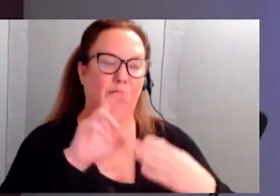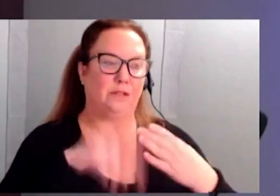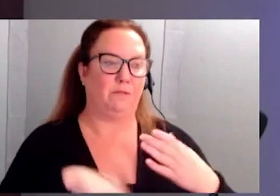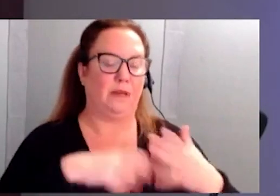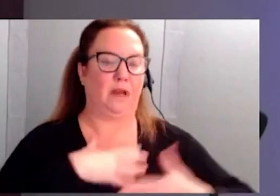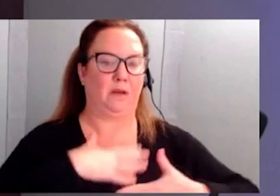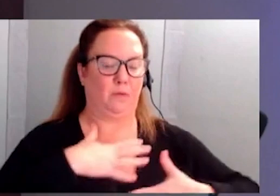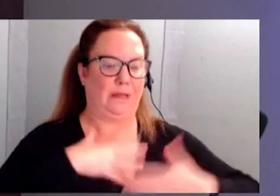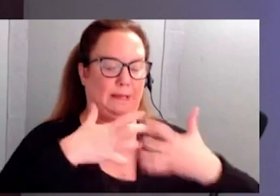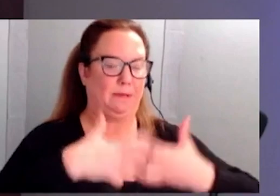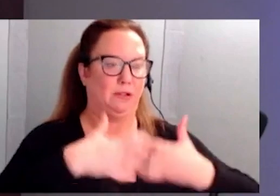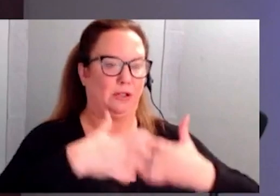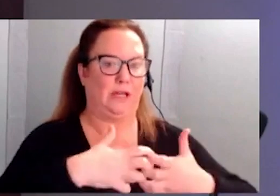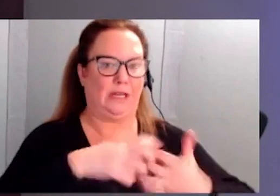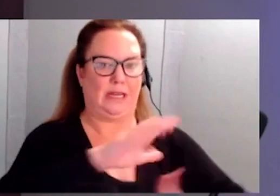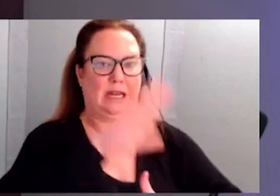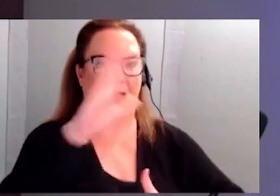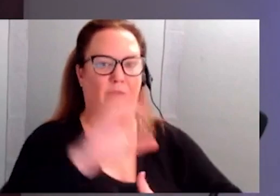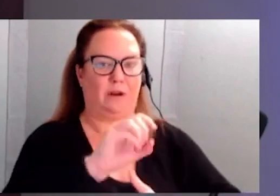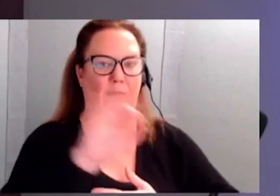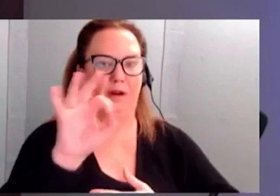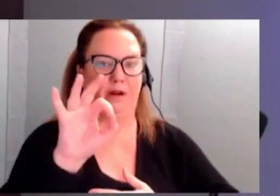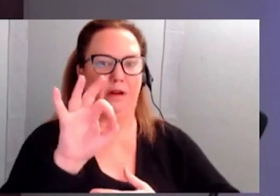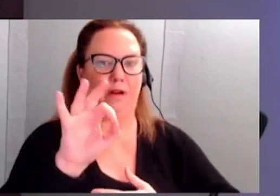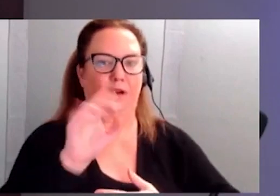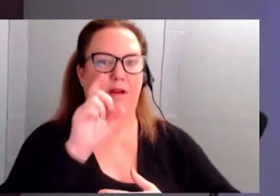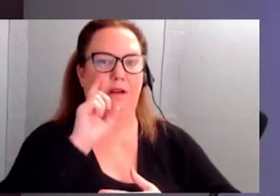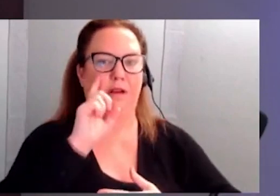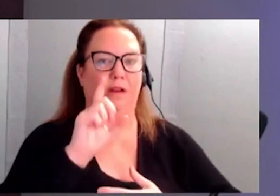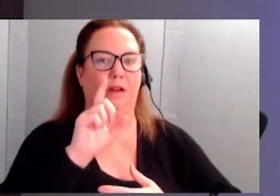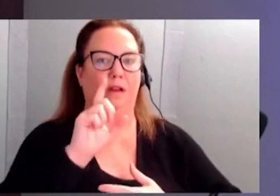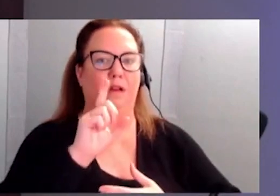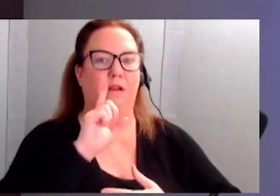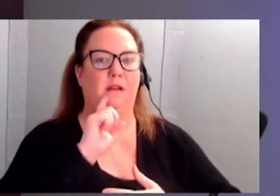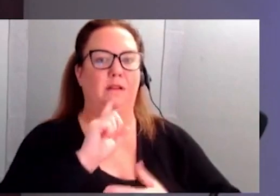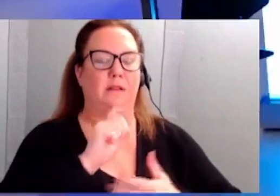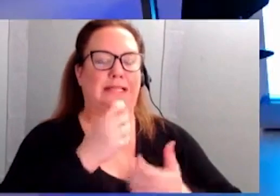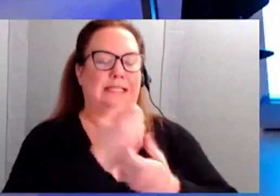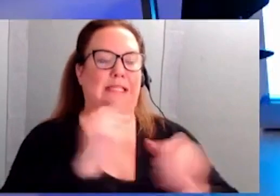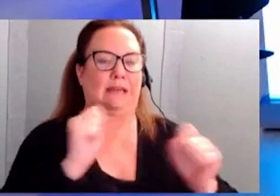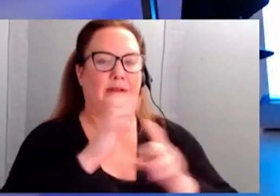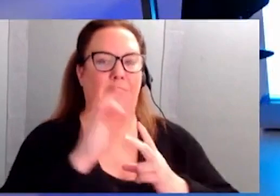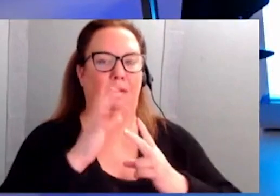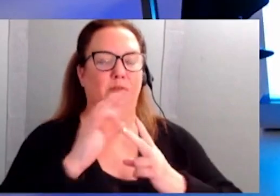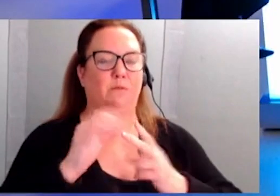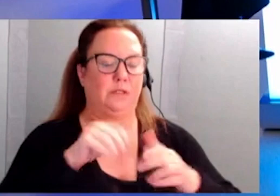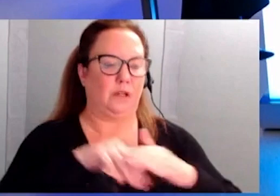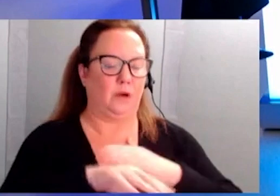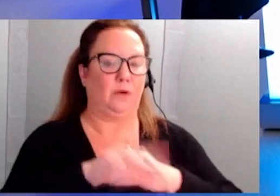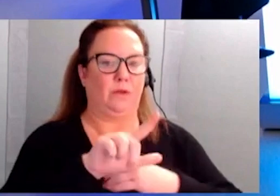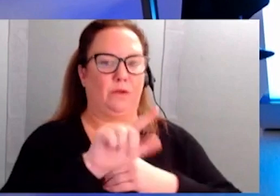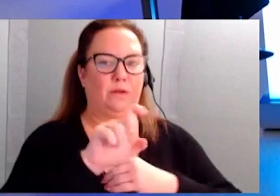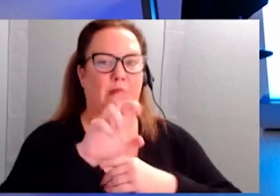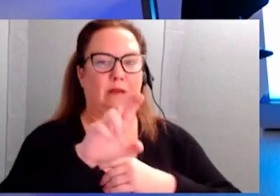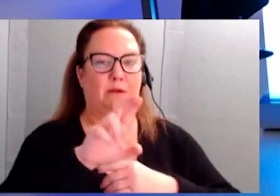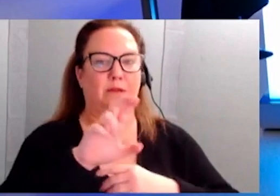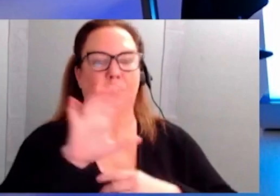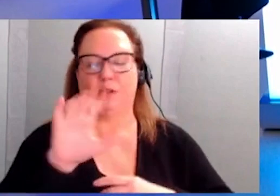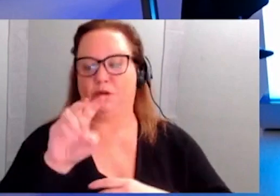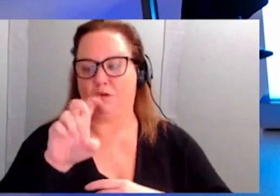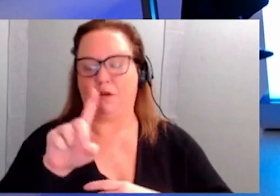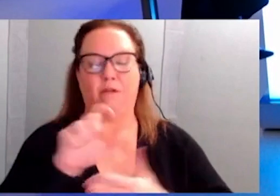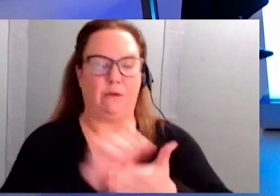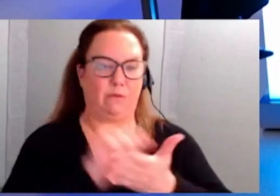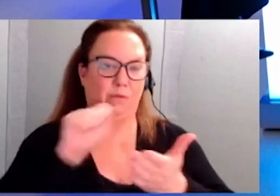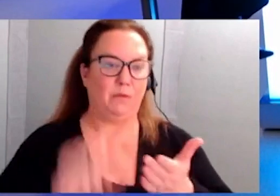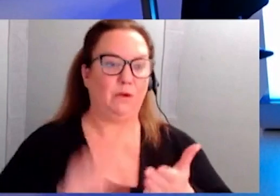The safest option for me was to labor my 20-week-old baby girl." So COVID took your options away. Right, exactly. And